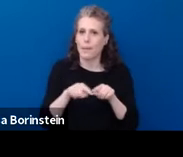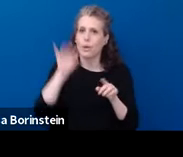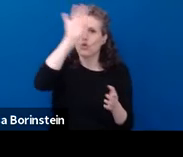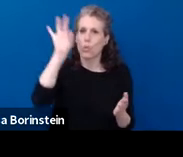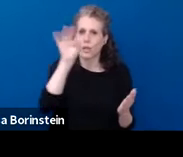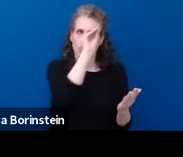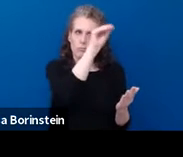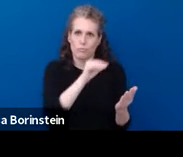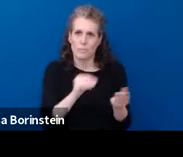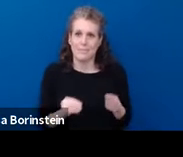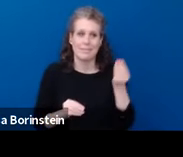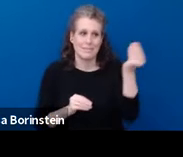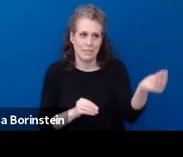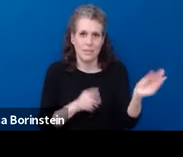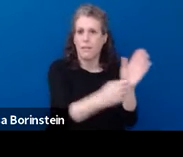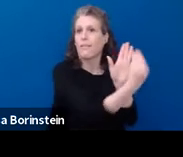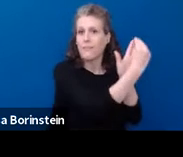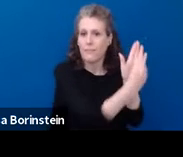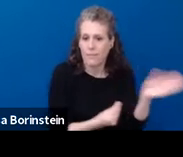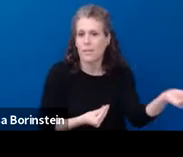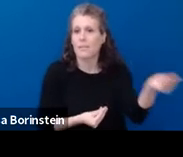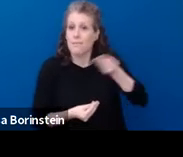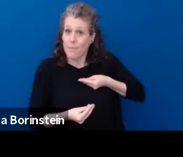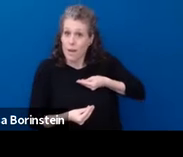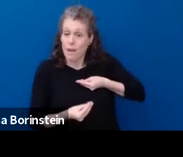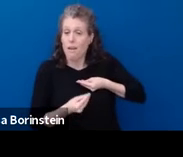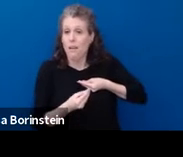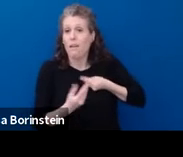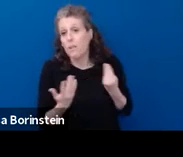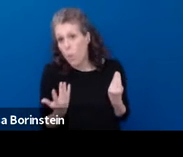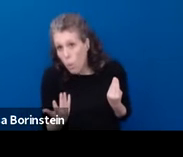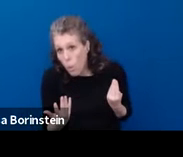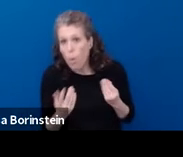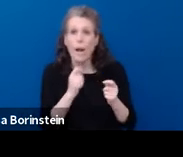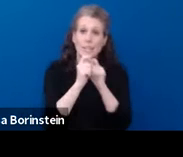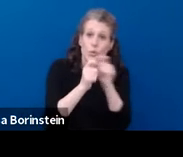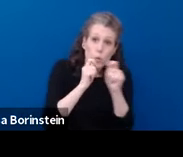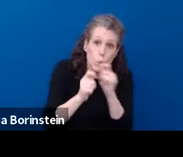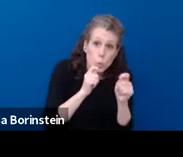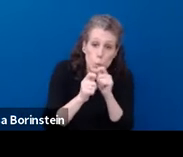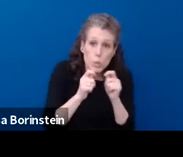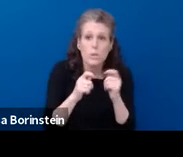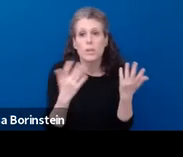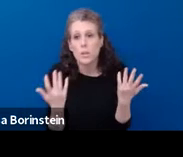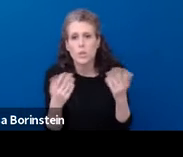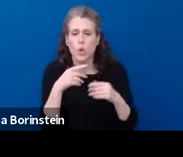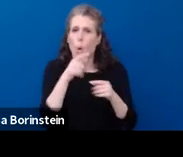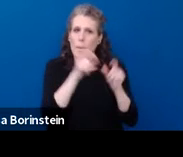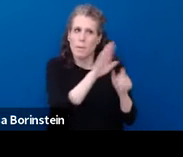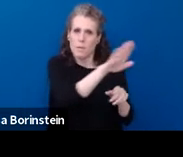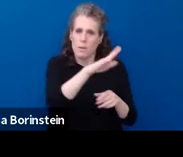choose in which way they wanted to participate and how much time they wanted to